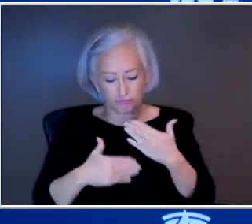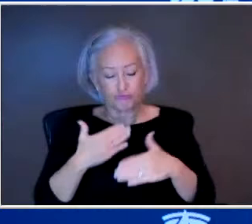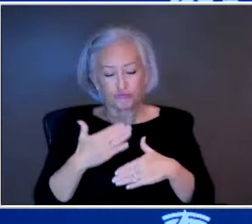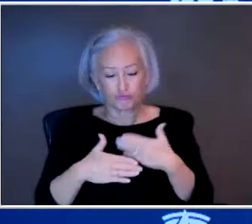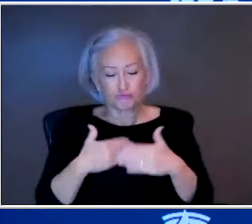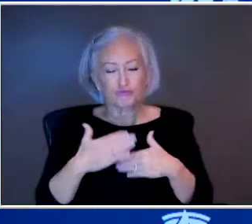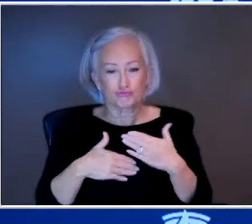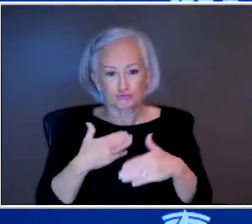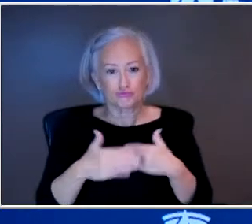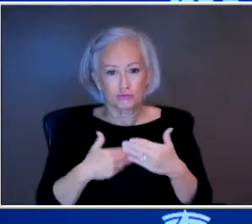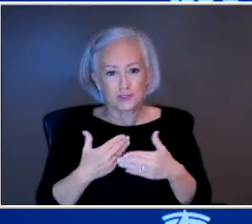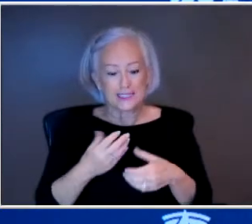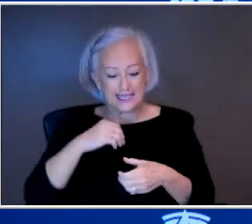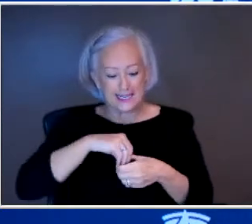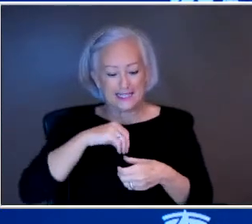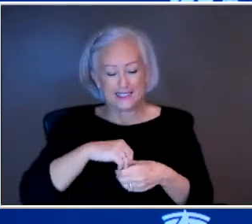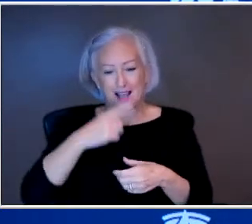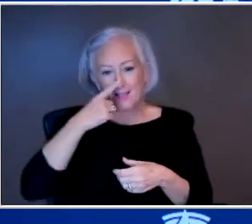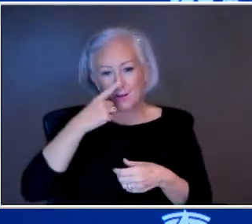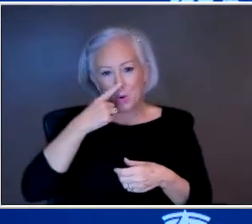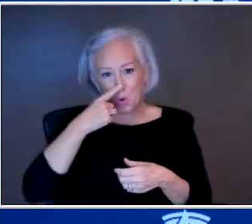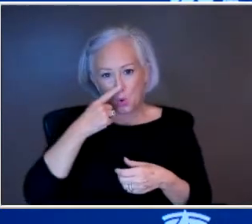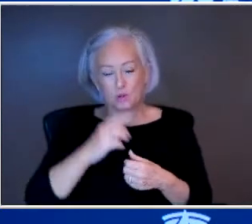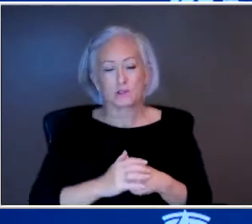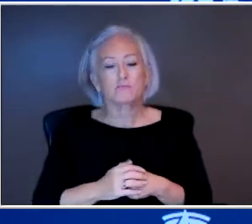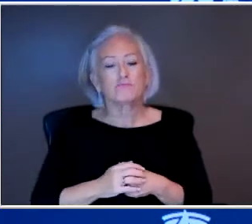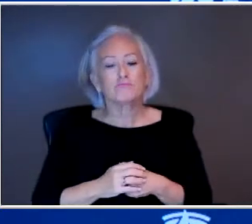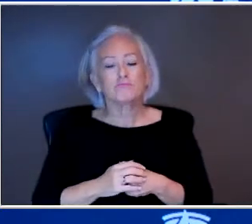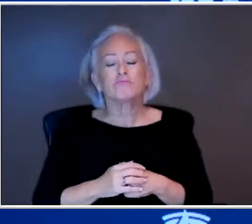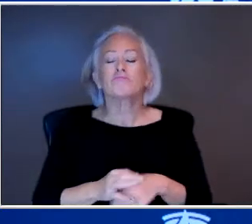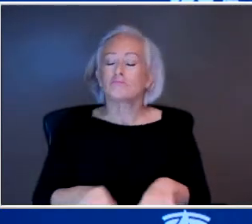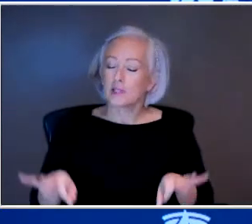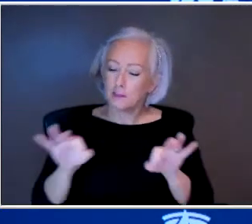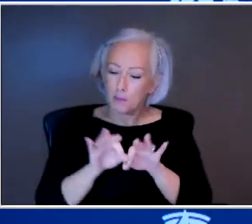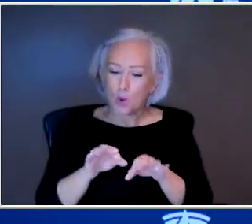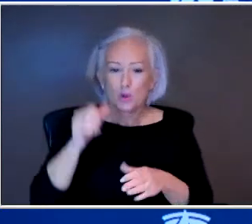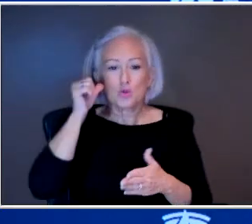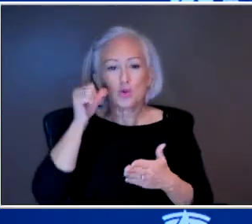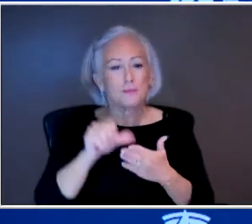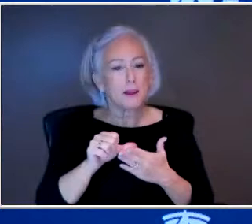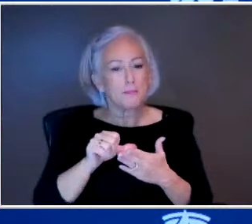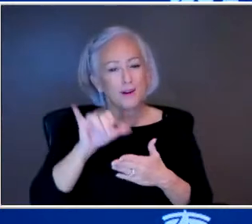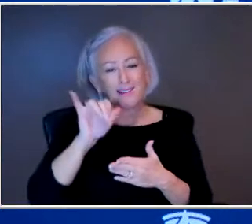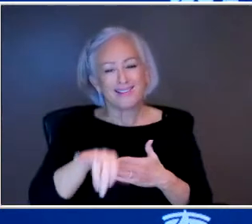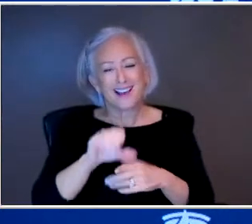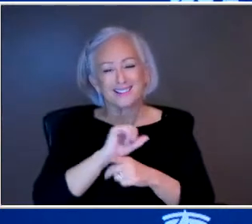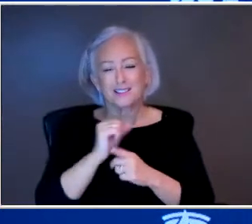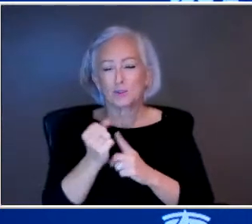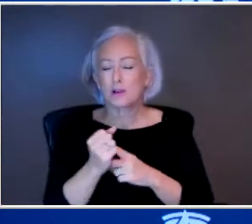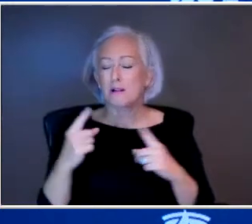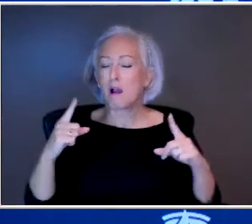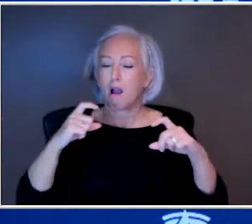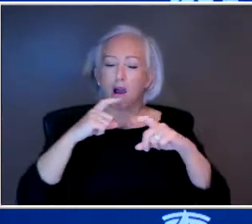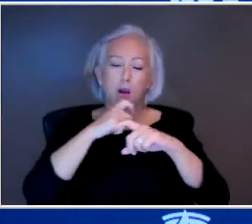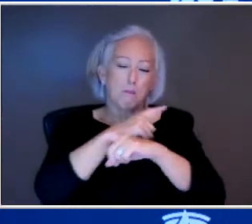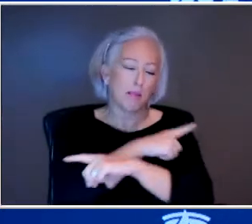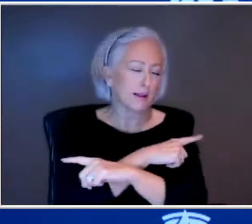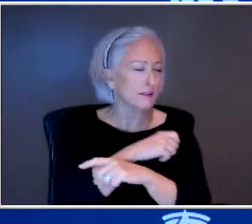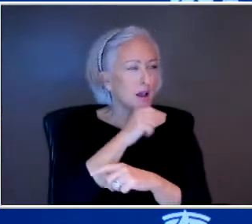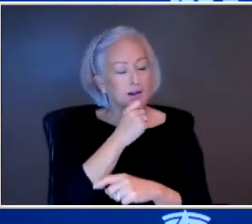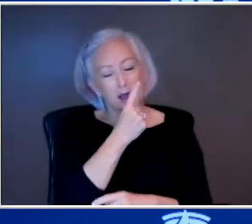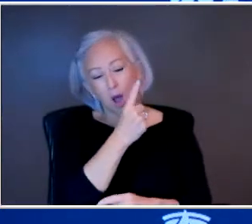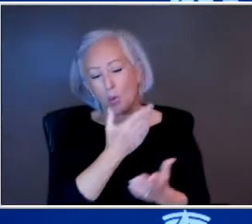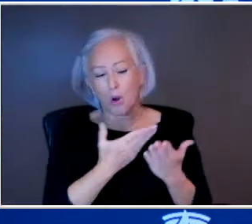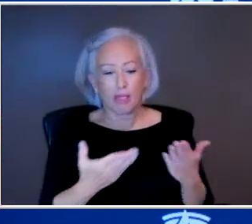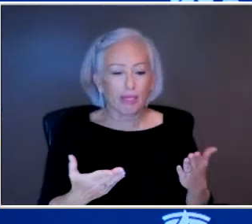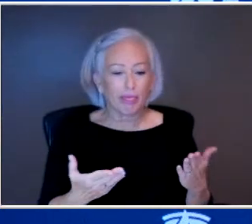nasal passages. But I think we do need to remember it is complex. It's not just one thing or another. It's not just black and white, because we also